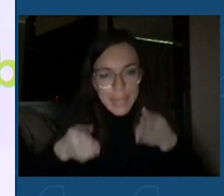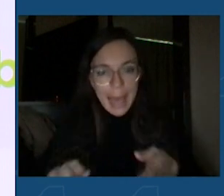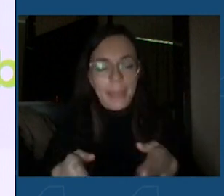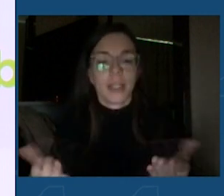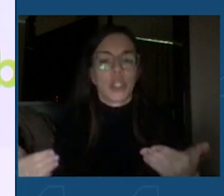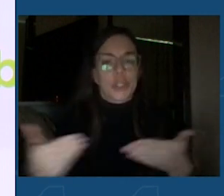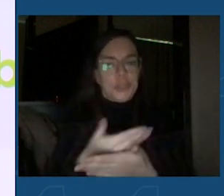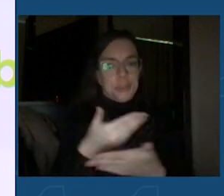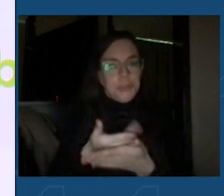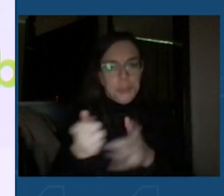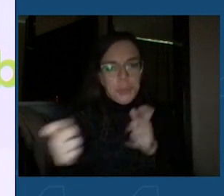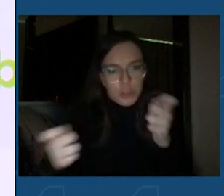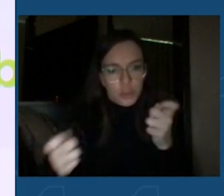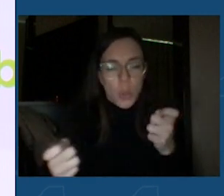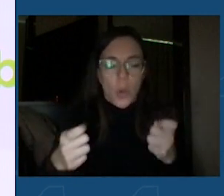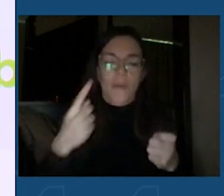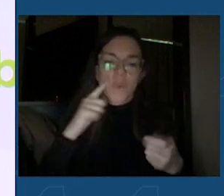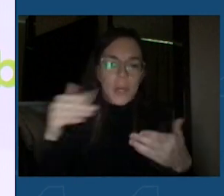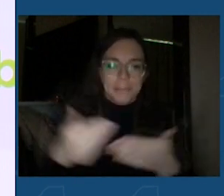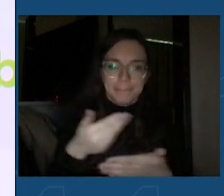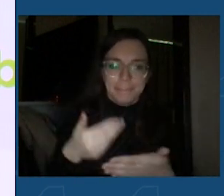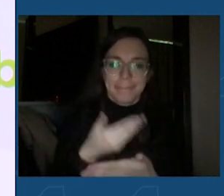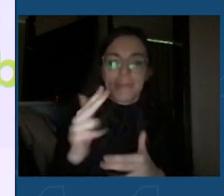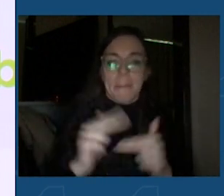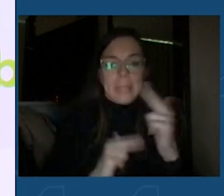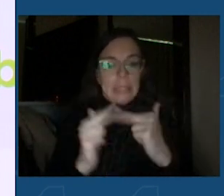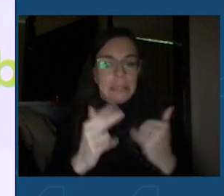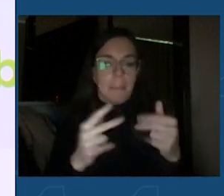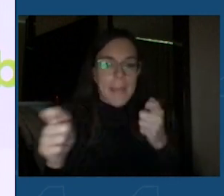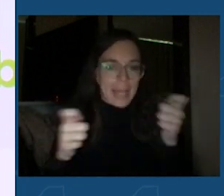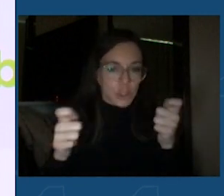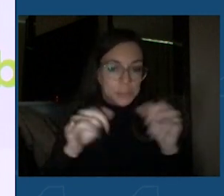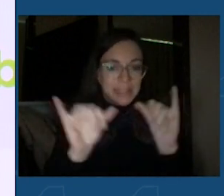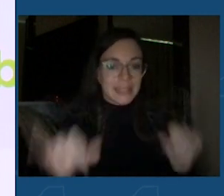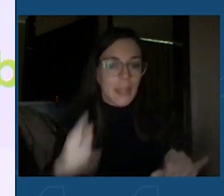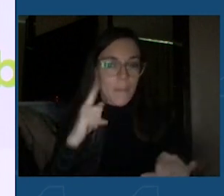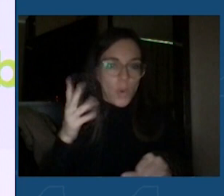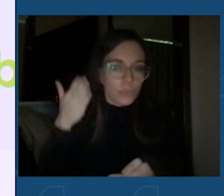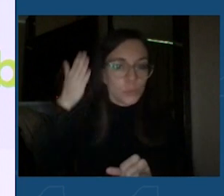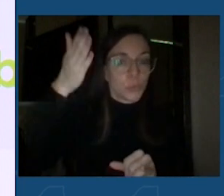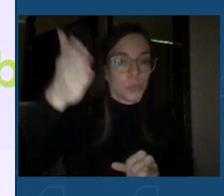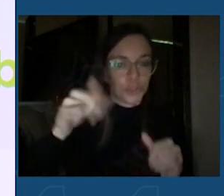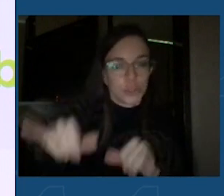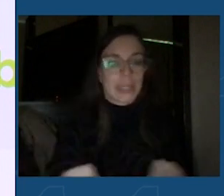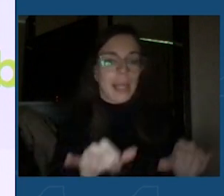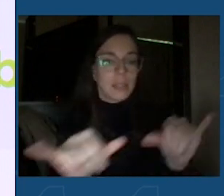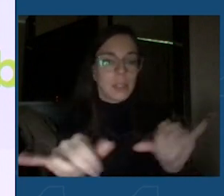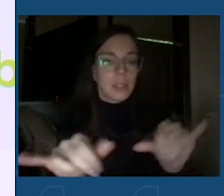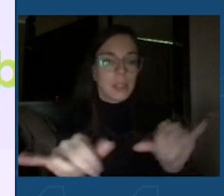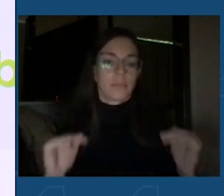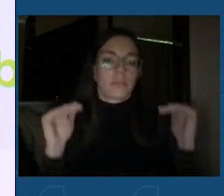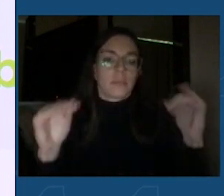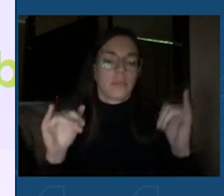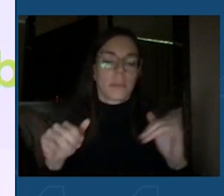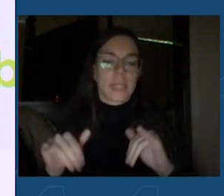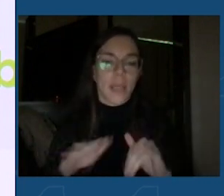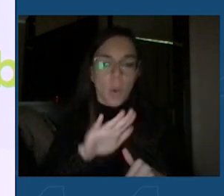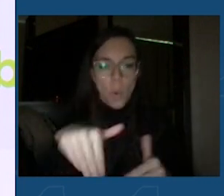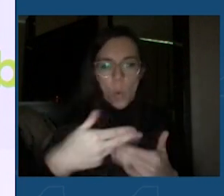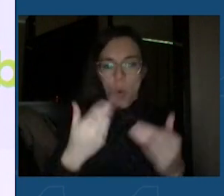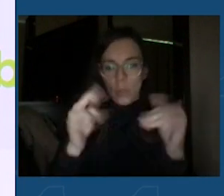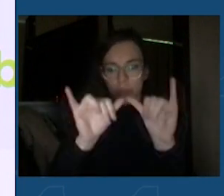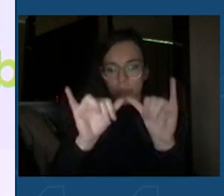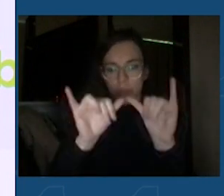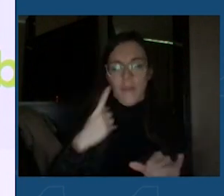building management systems to a future standard. We will update the entire control sequence for optimization and